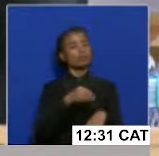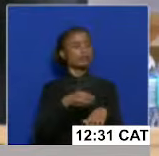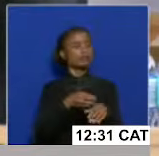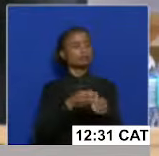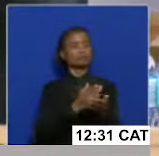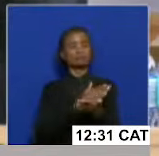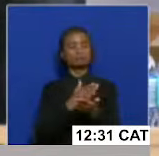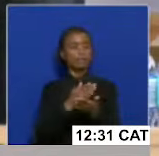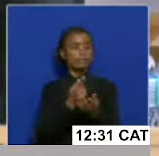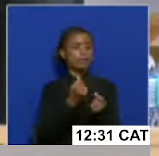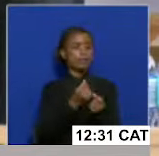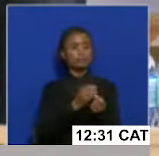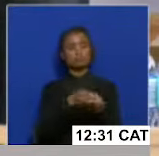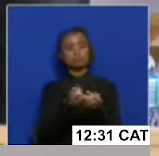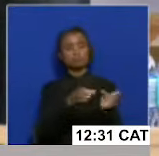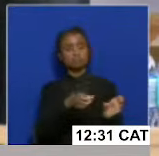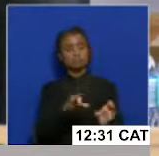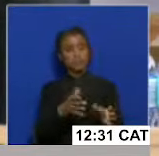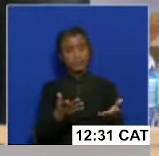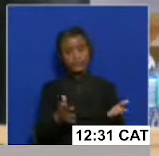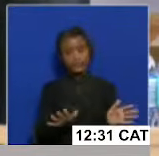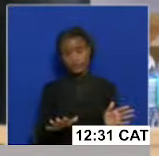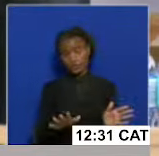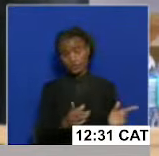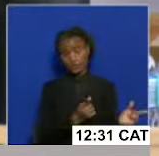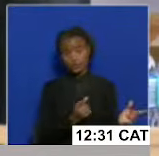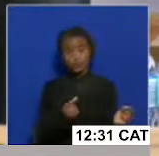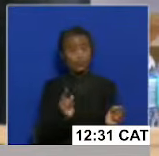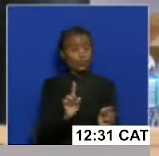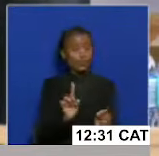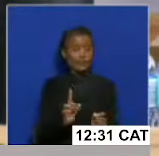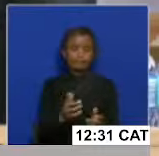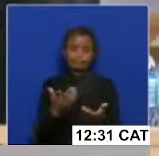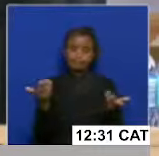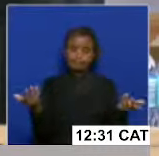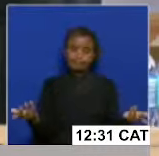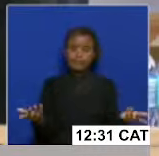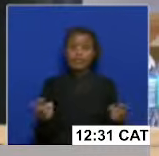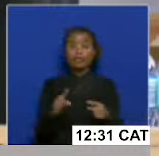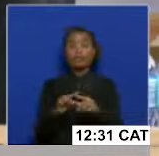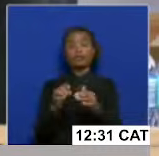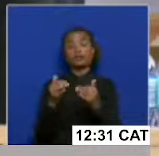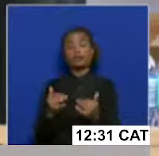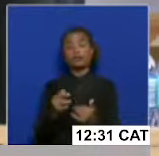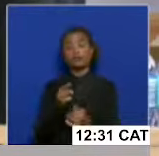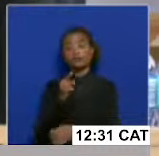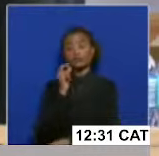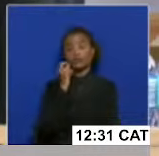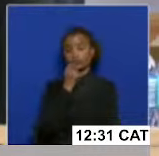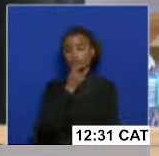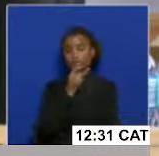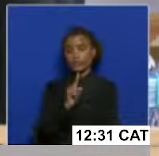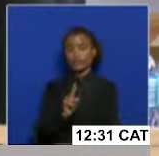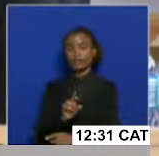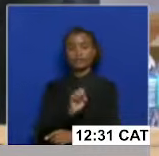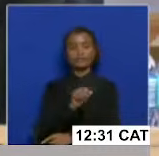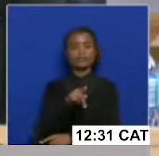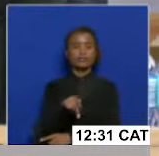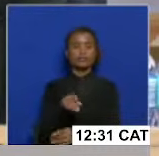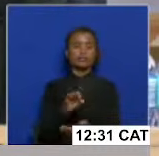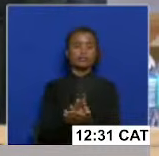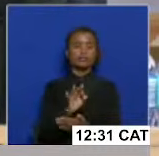it, or what you've done with it. You now say we will complete an SAP 13 that will